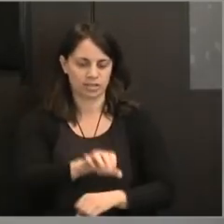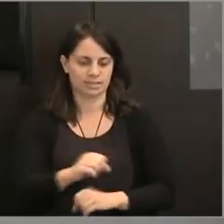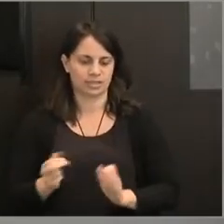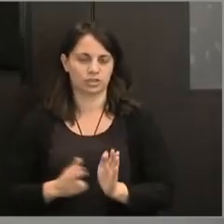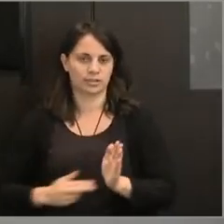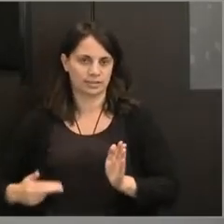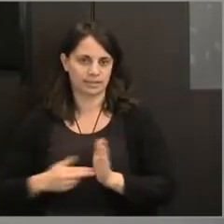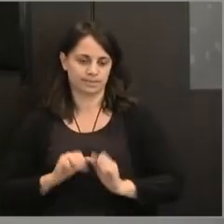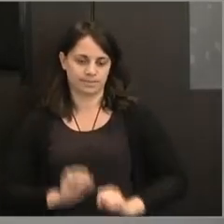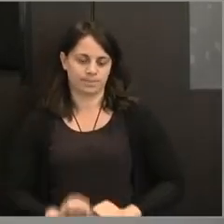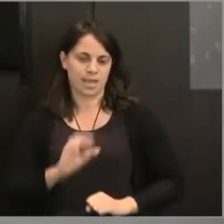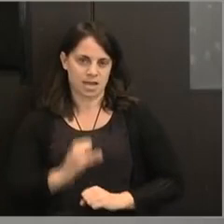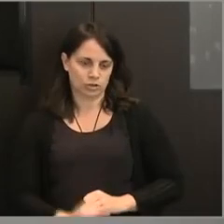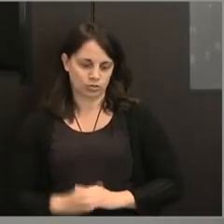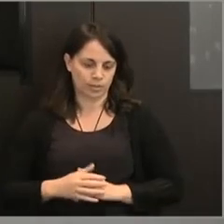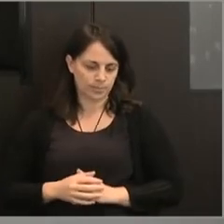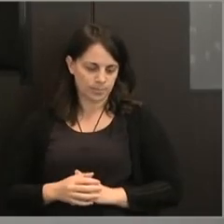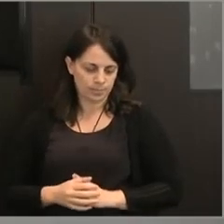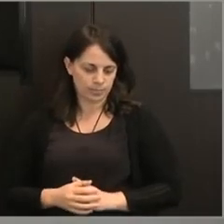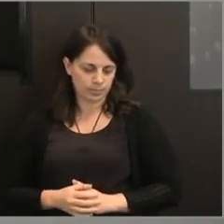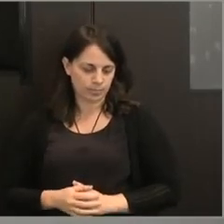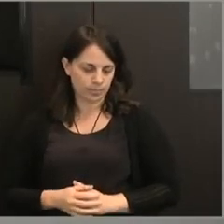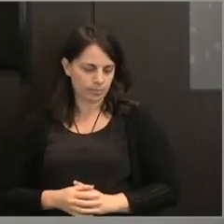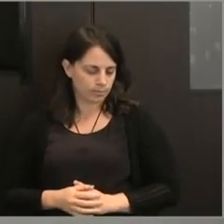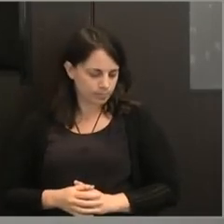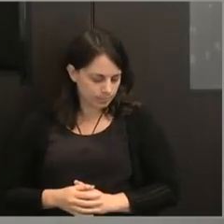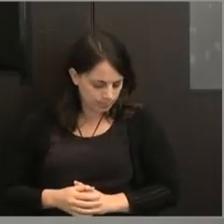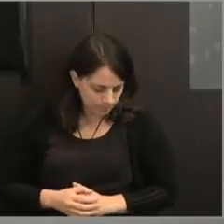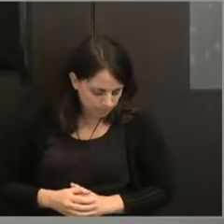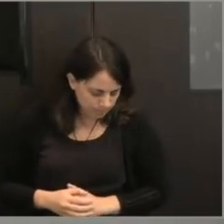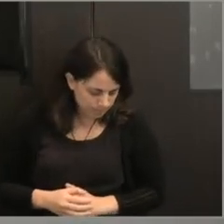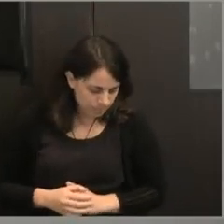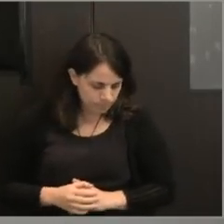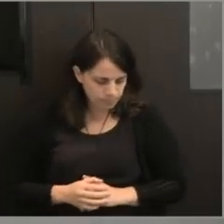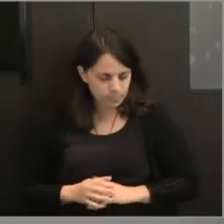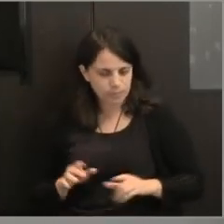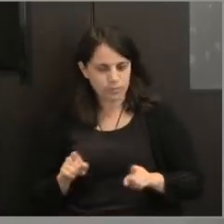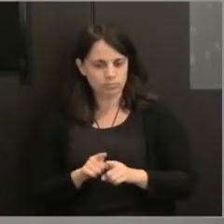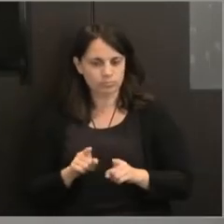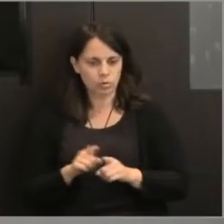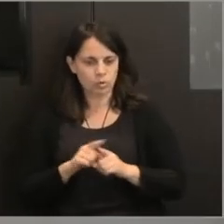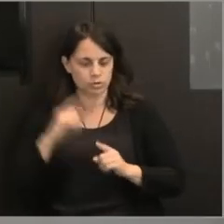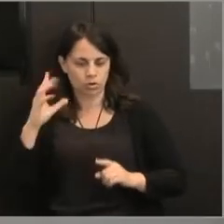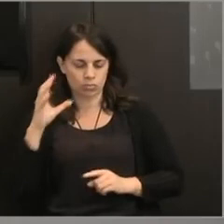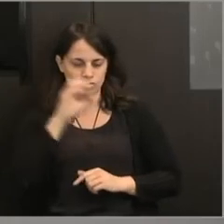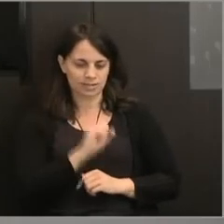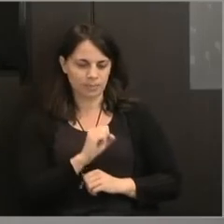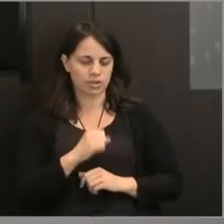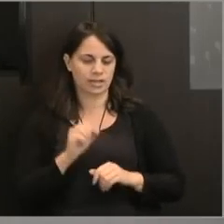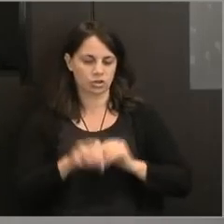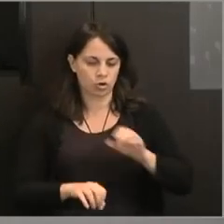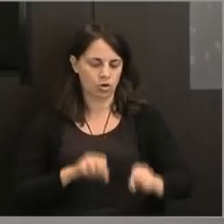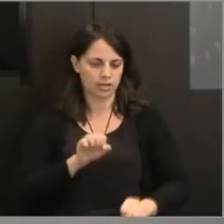country. It has also led to the equally misleading presumption that colonisation